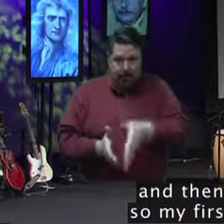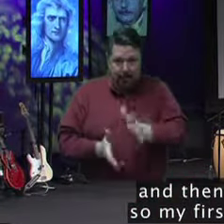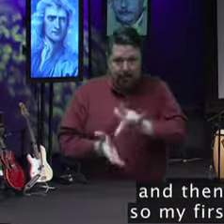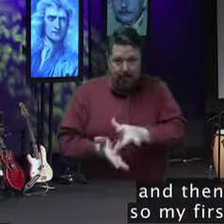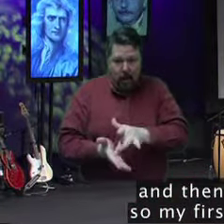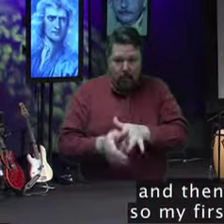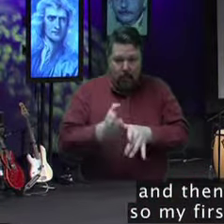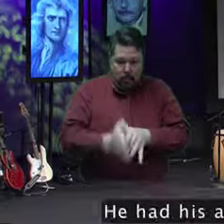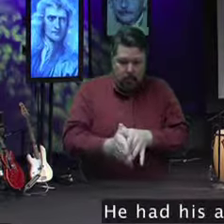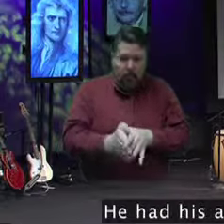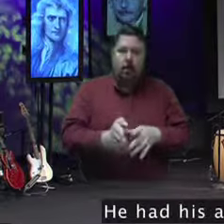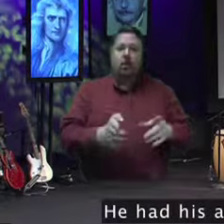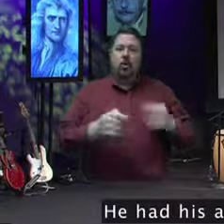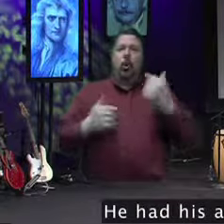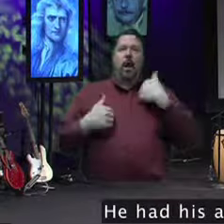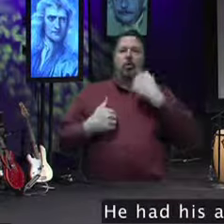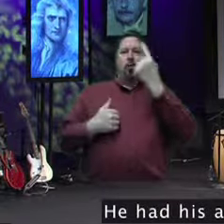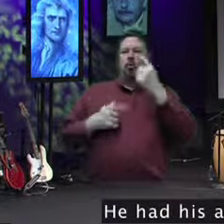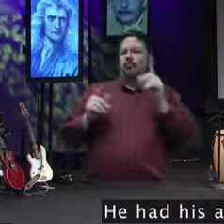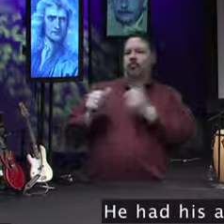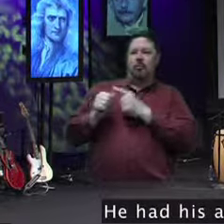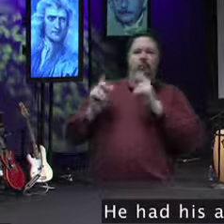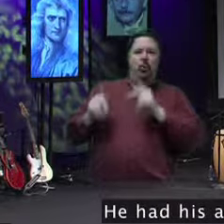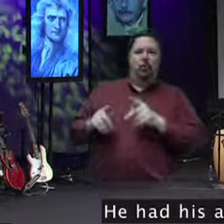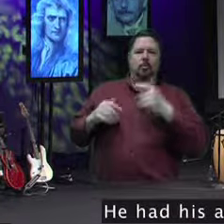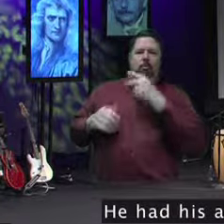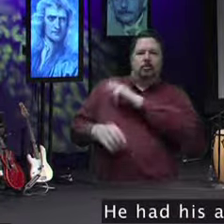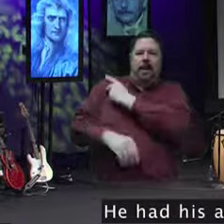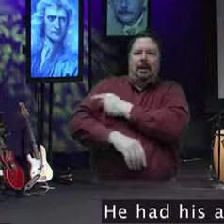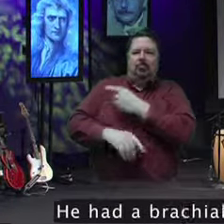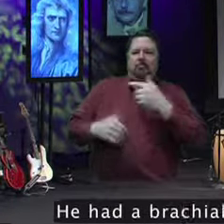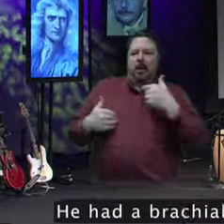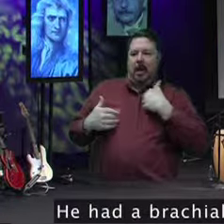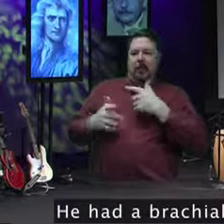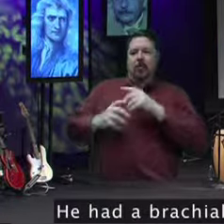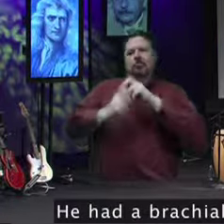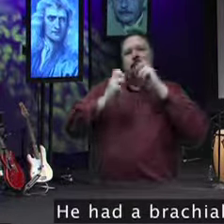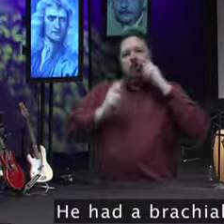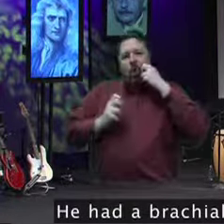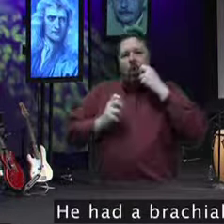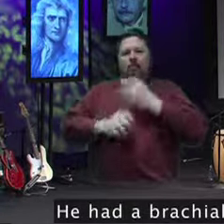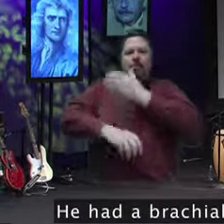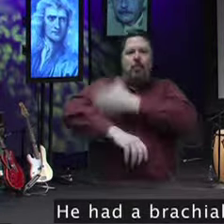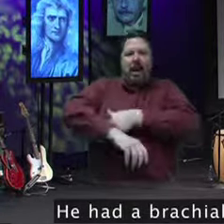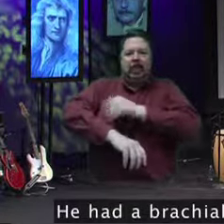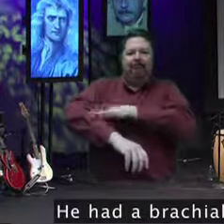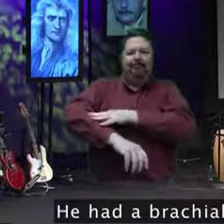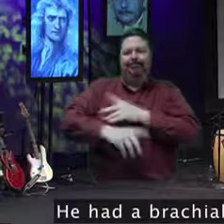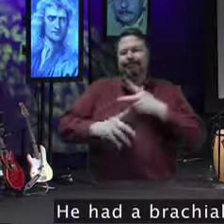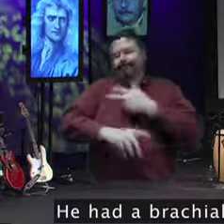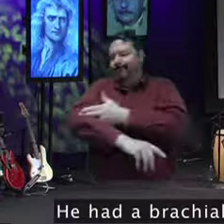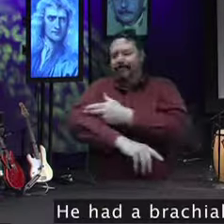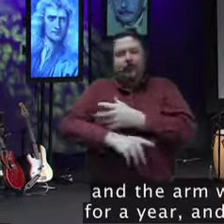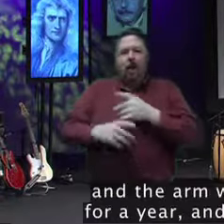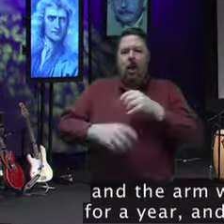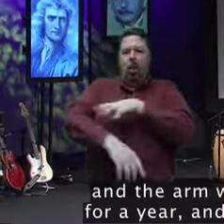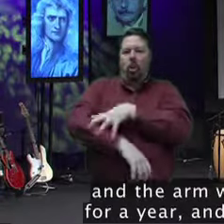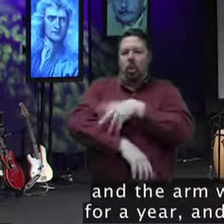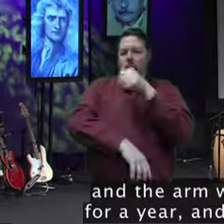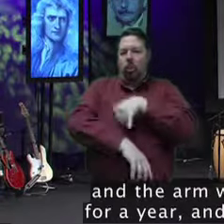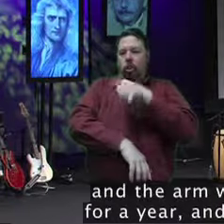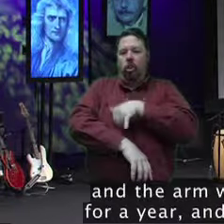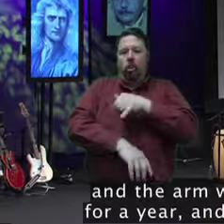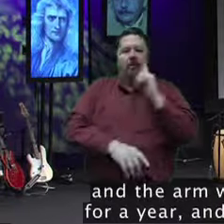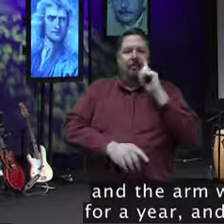patient, Derek, came in. He had his arm amputated 10 years ago. He had a brachial avulsion, so the nerves were cut, and the arm was